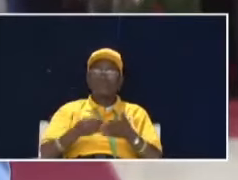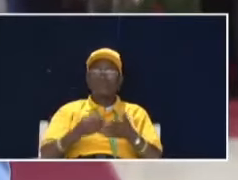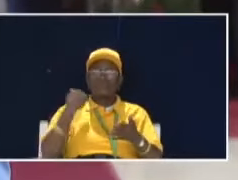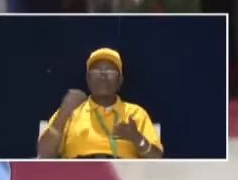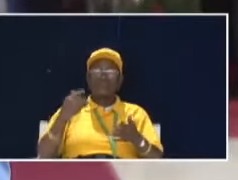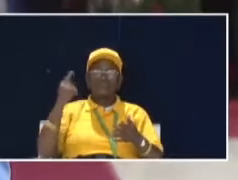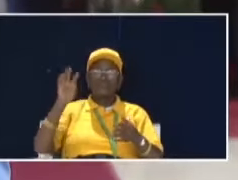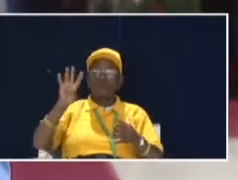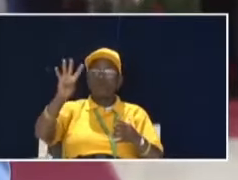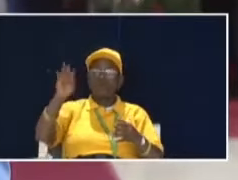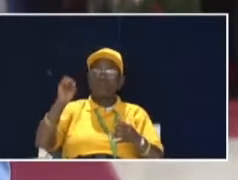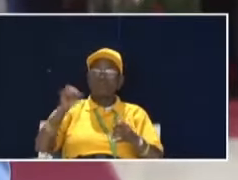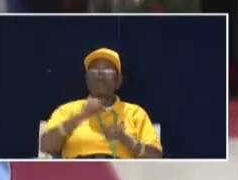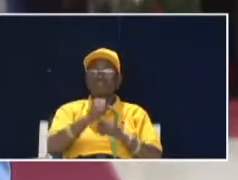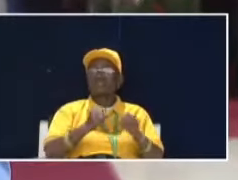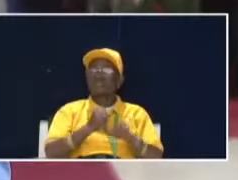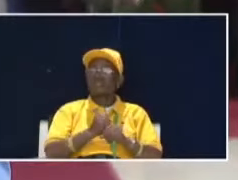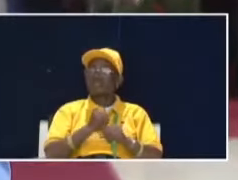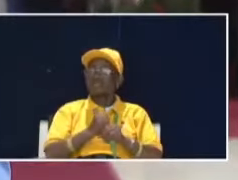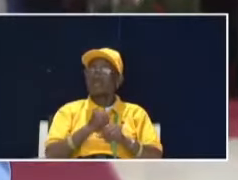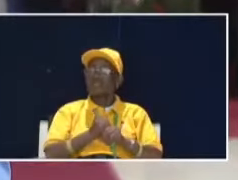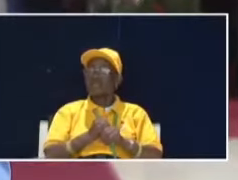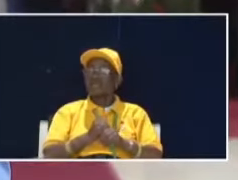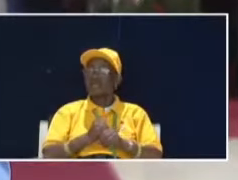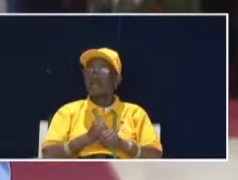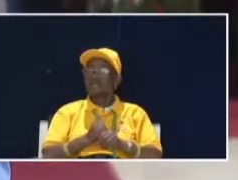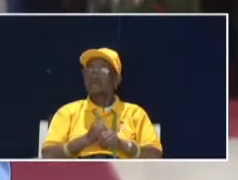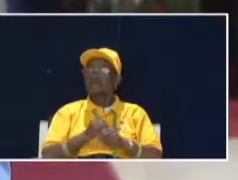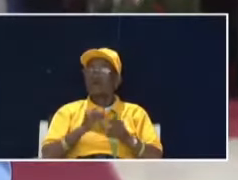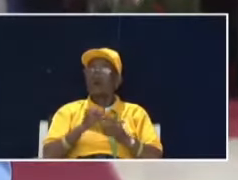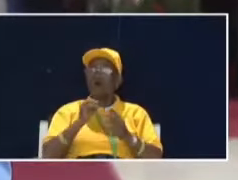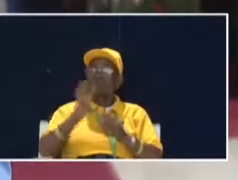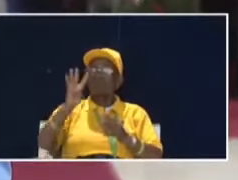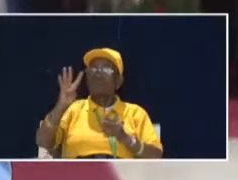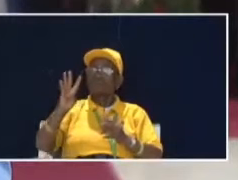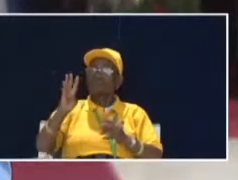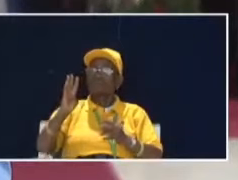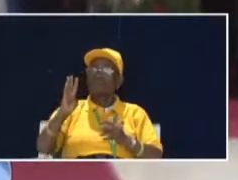About 40 years ago, or ago now, 40 something years ago,